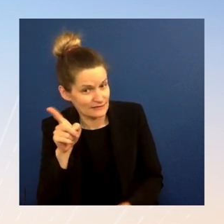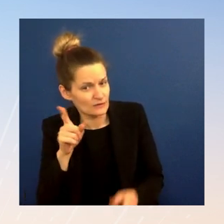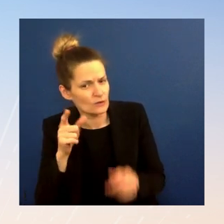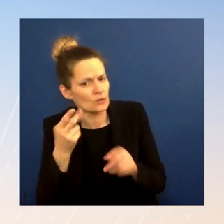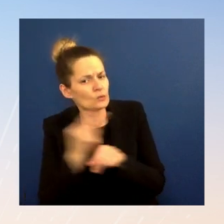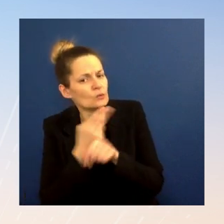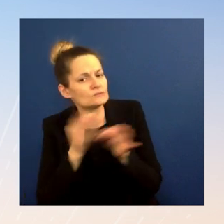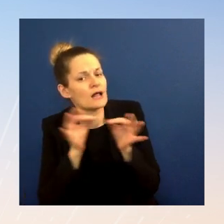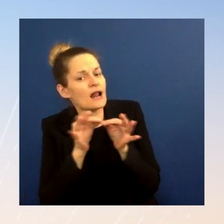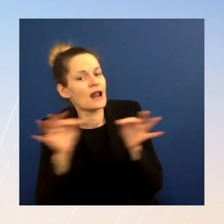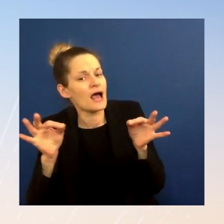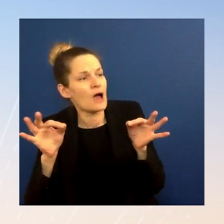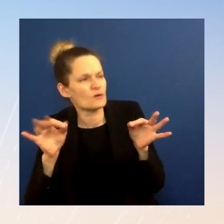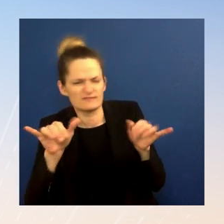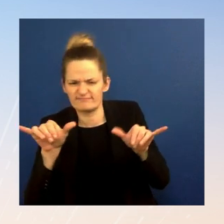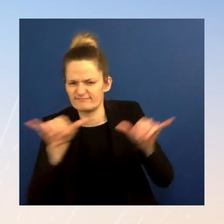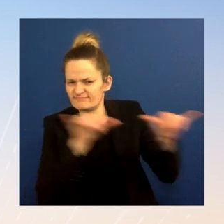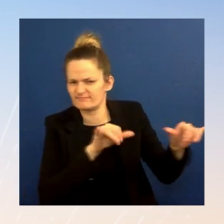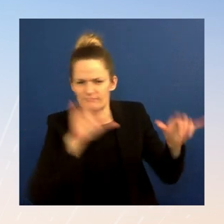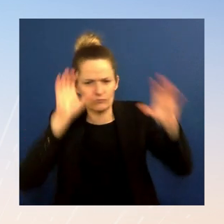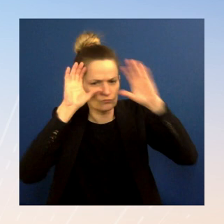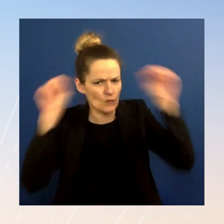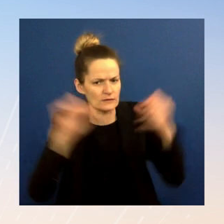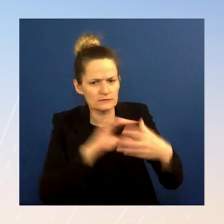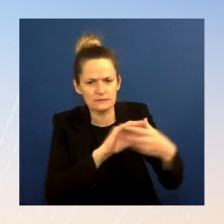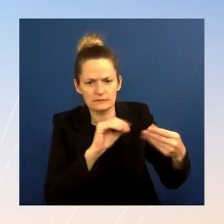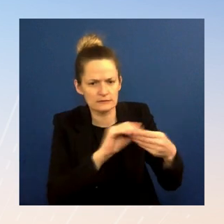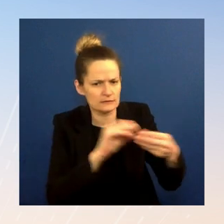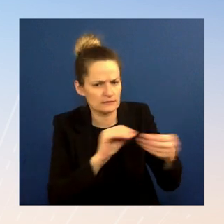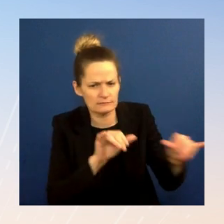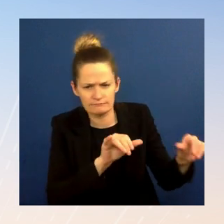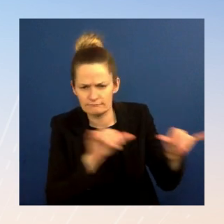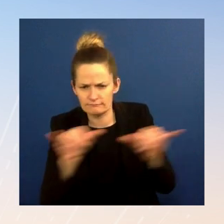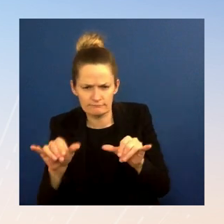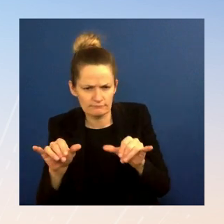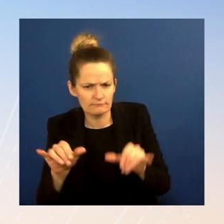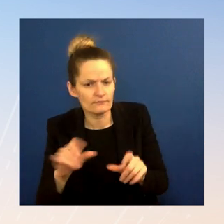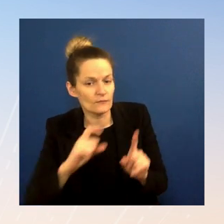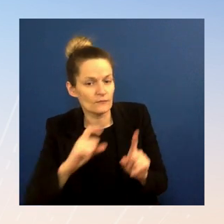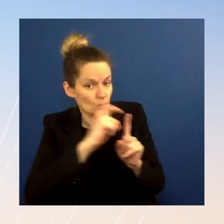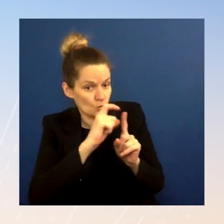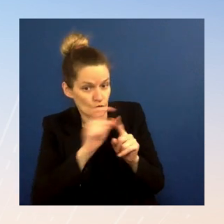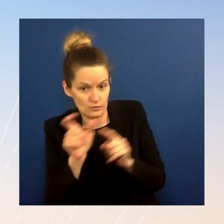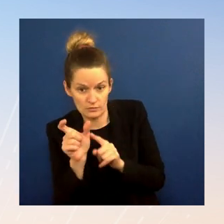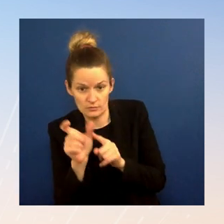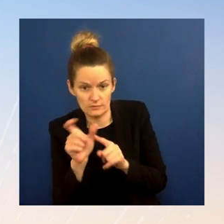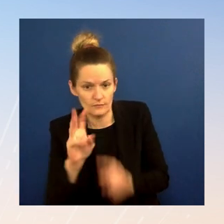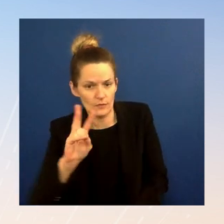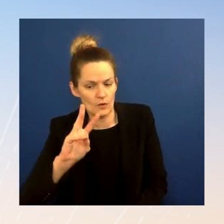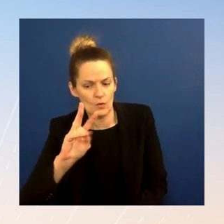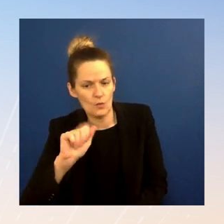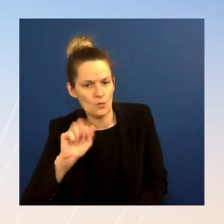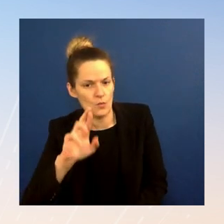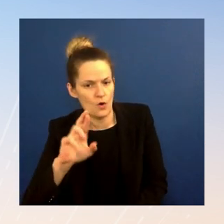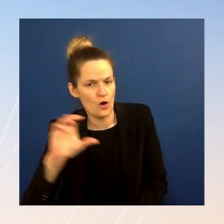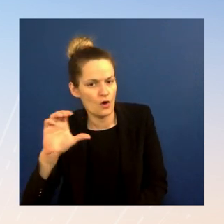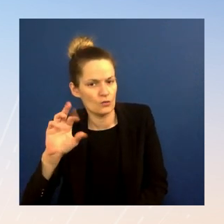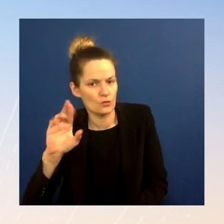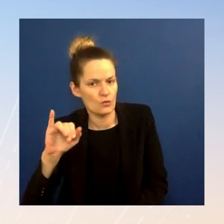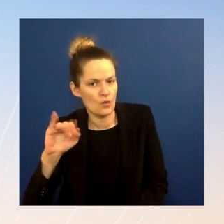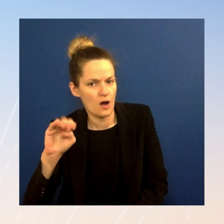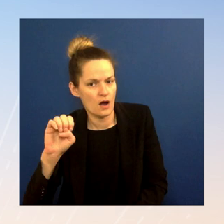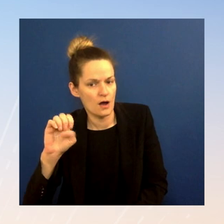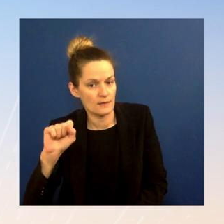process that is ongoing. How long does that process typically take? How much evidence do we need to